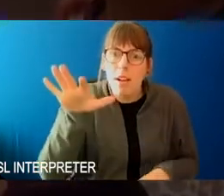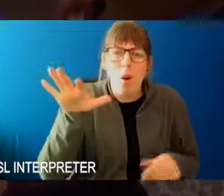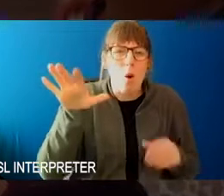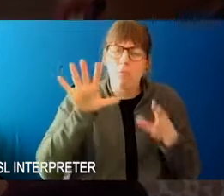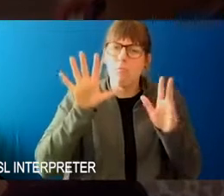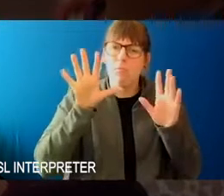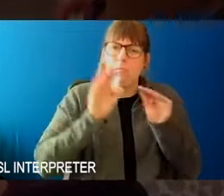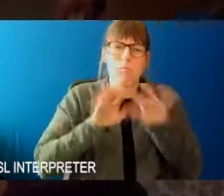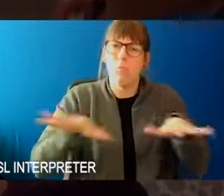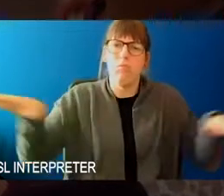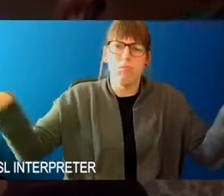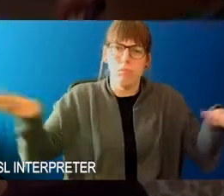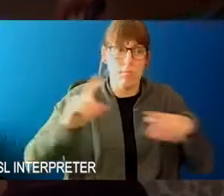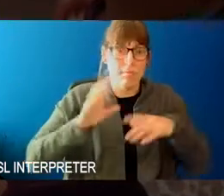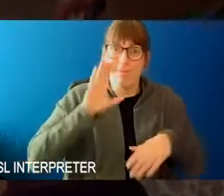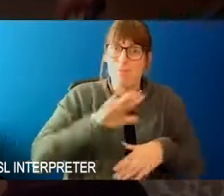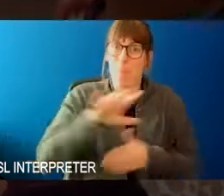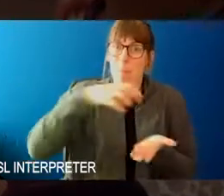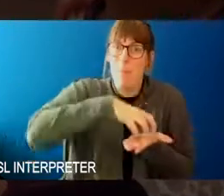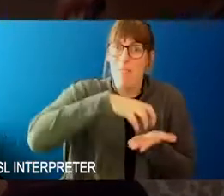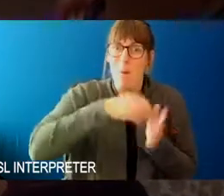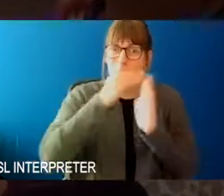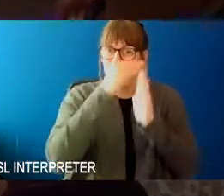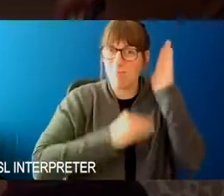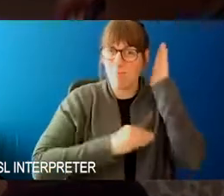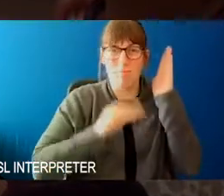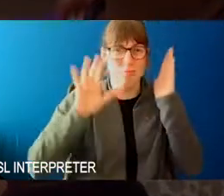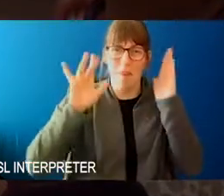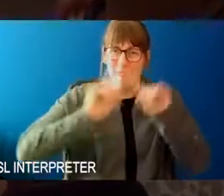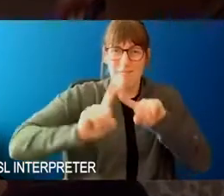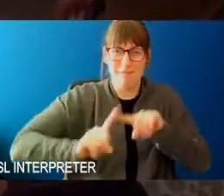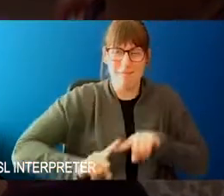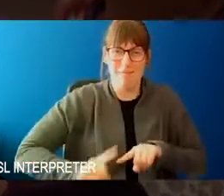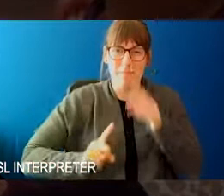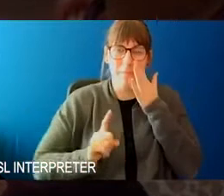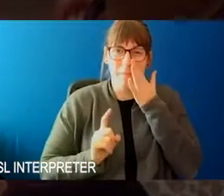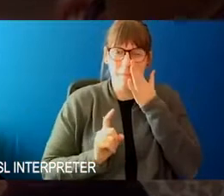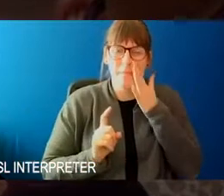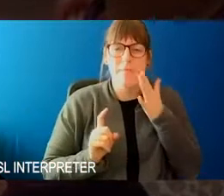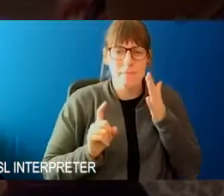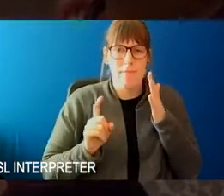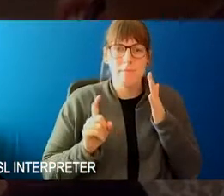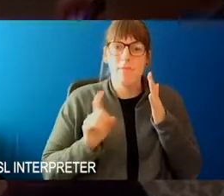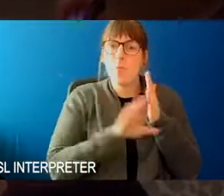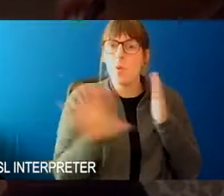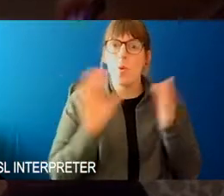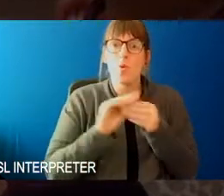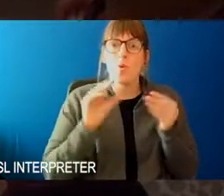we distributed it on a fraction of the platforms that you have access to, would